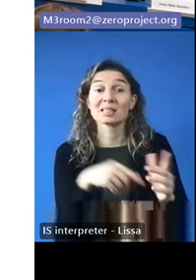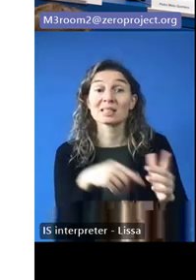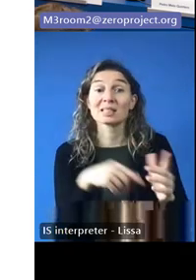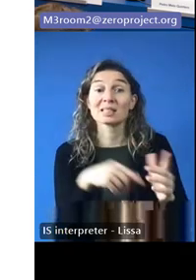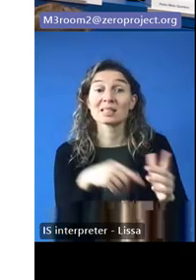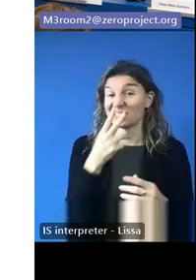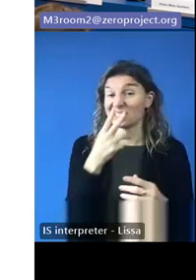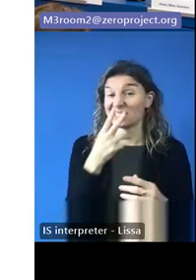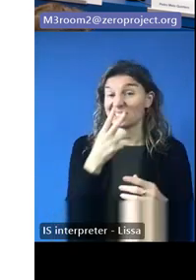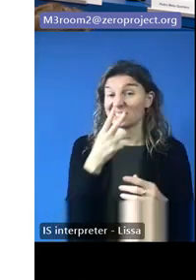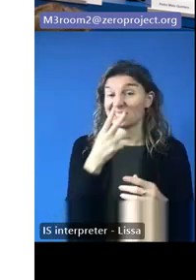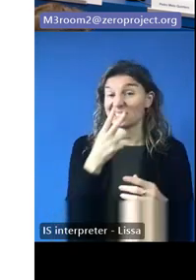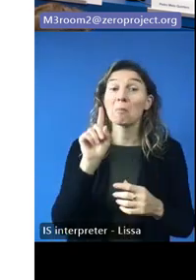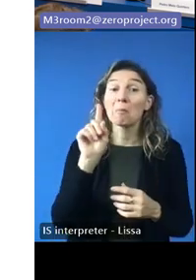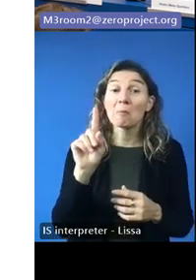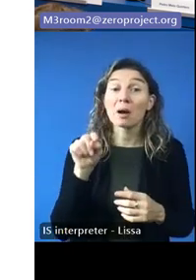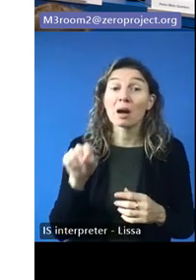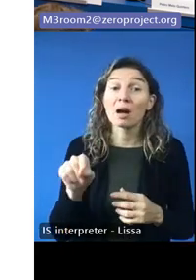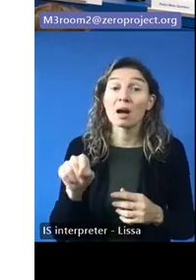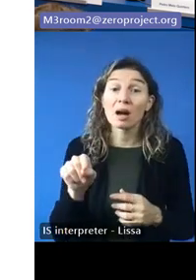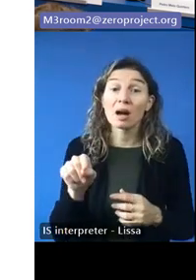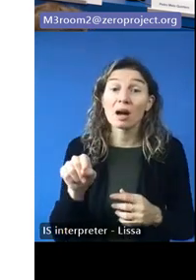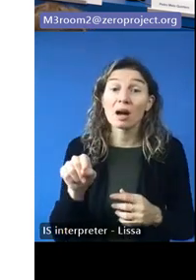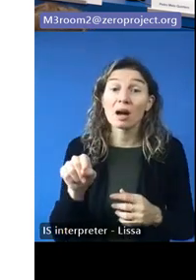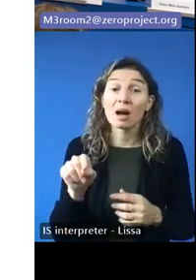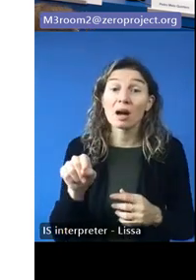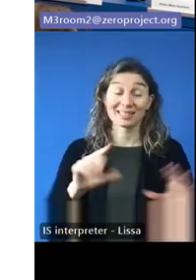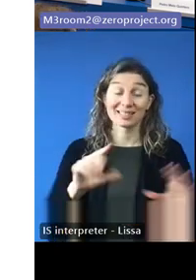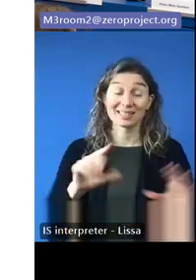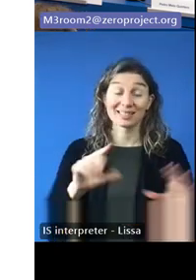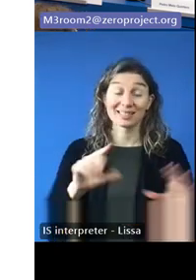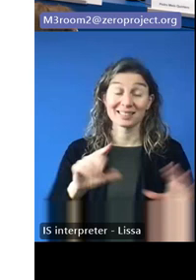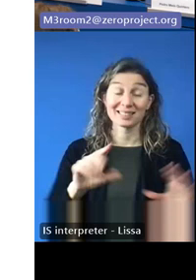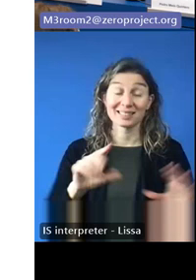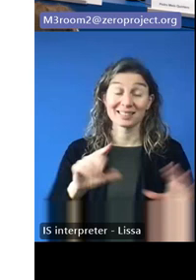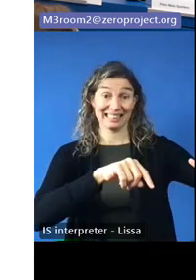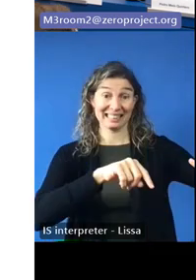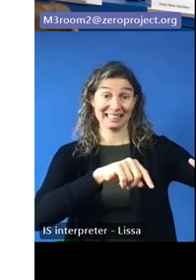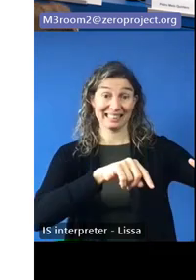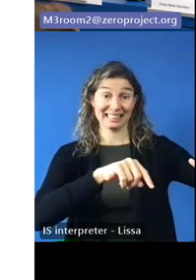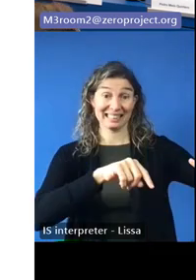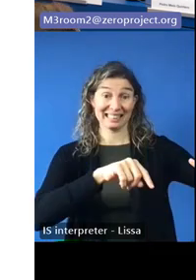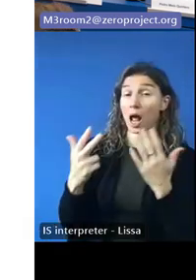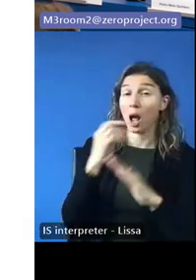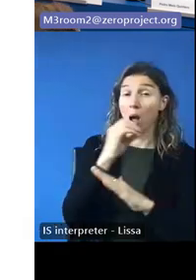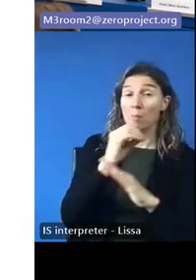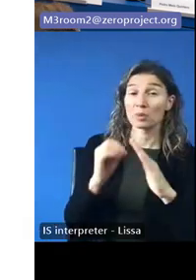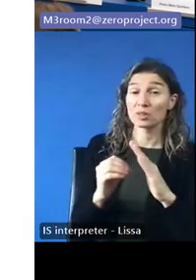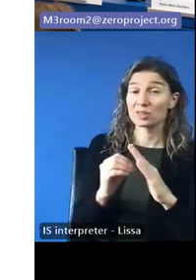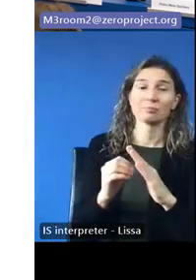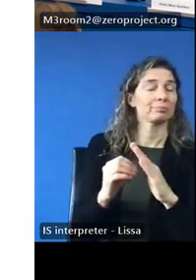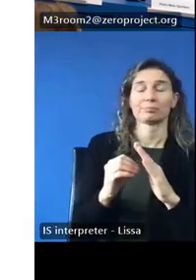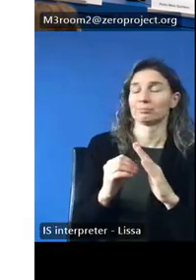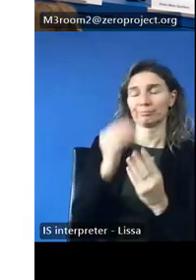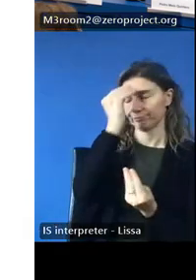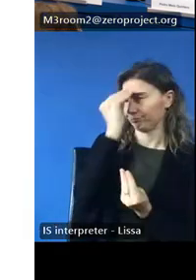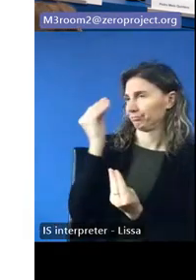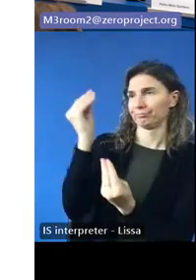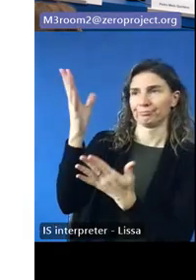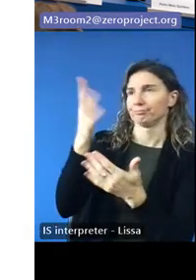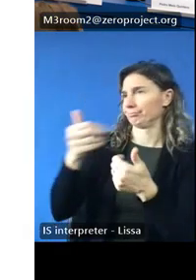98% do not denounce to the authority according to figures from the national survey carried out by organization.